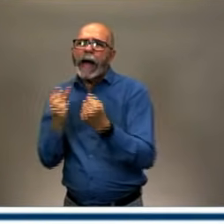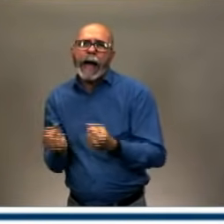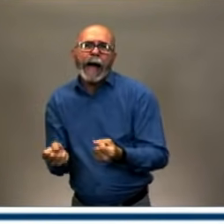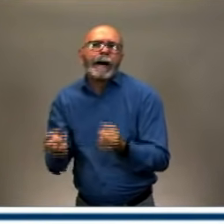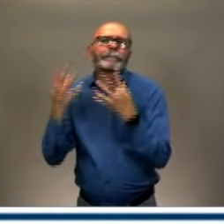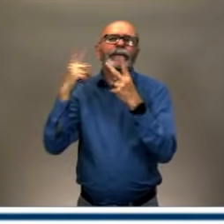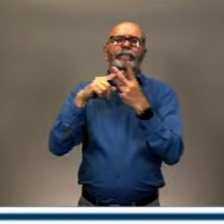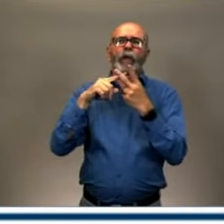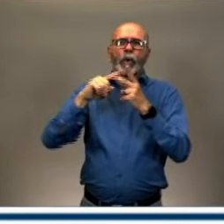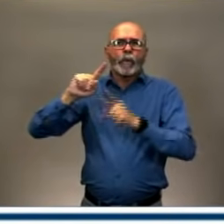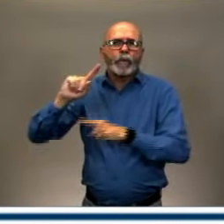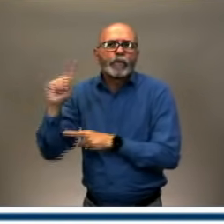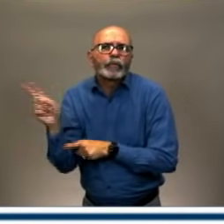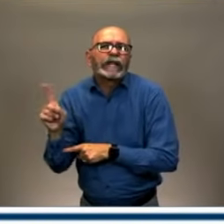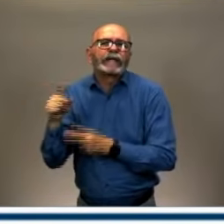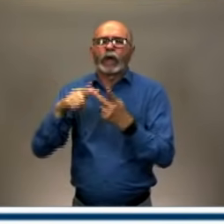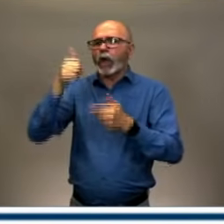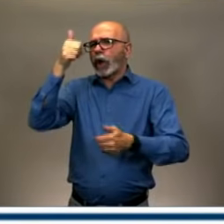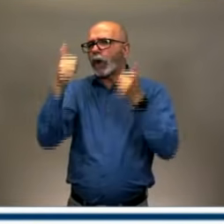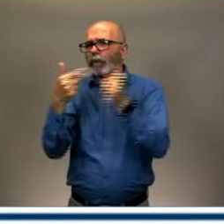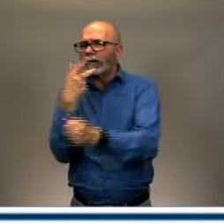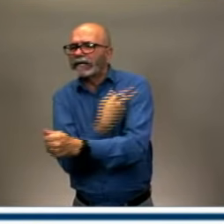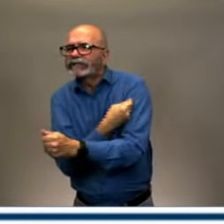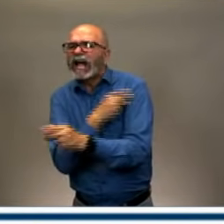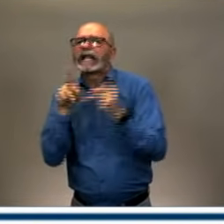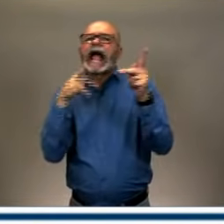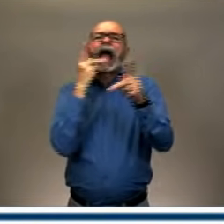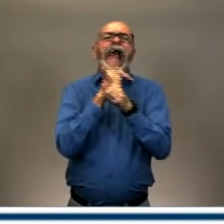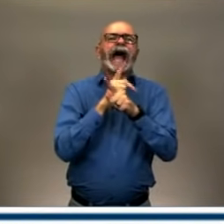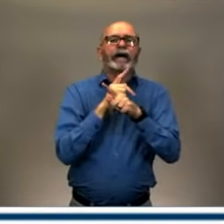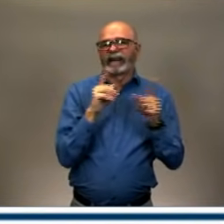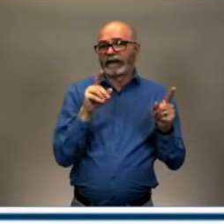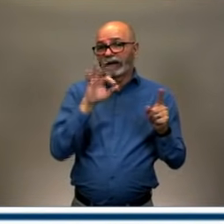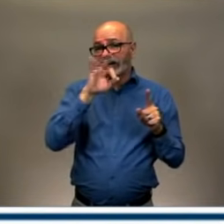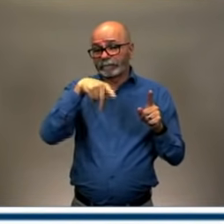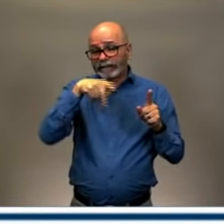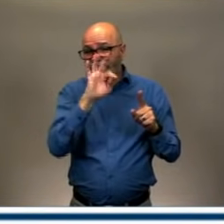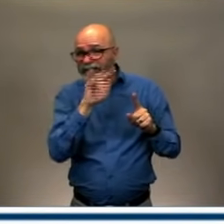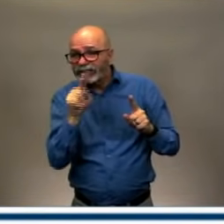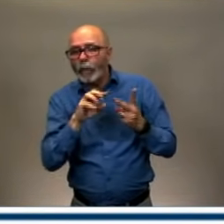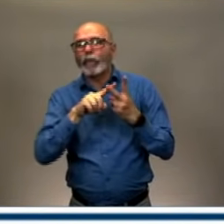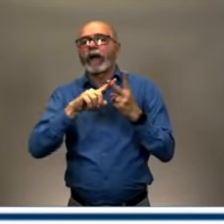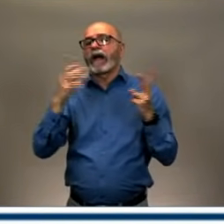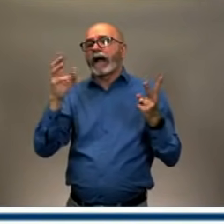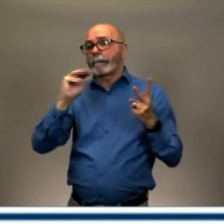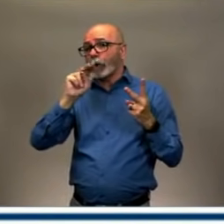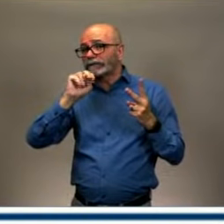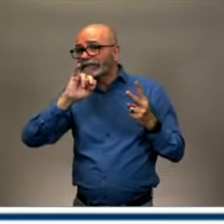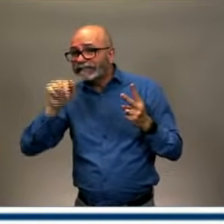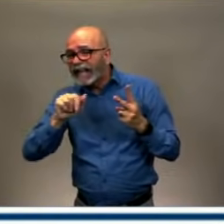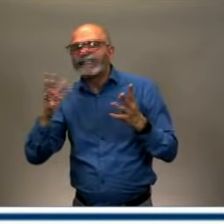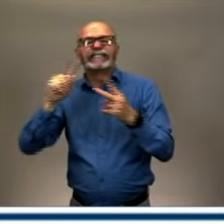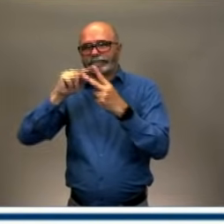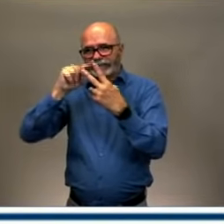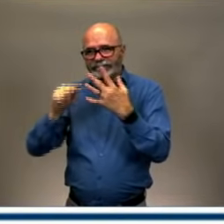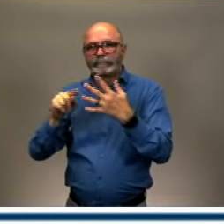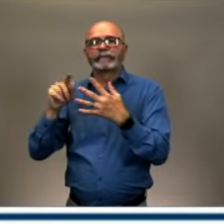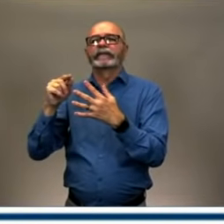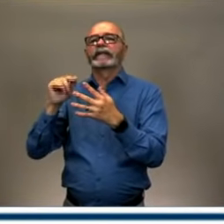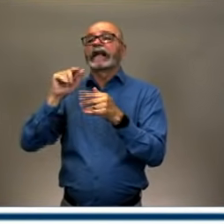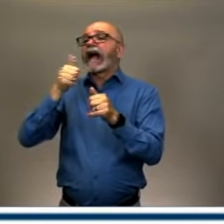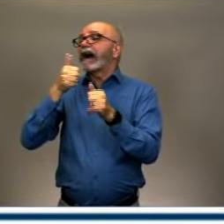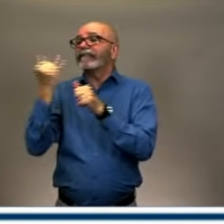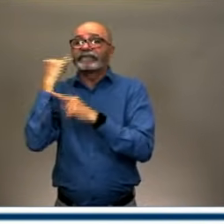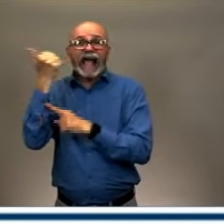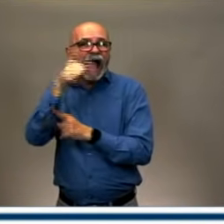product. That's important to make sure we're monitoring our vaccine coverage. It's also important that if any individual has an adverse event,